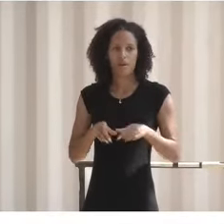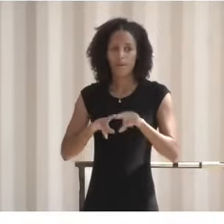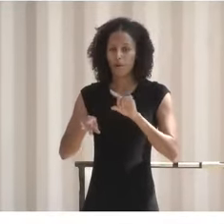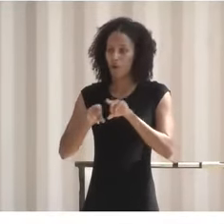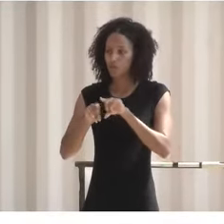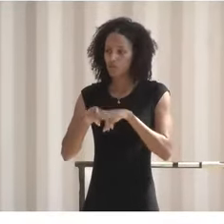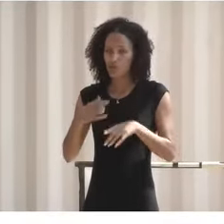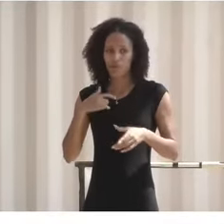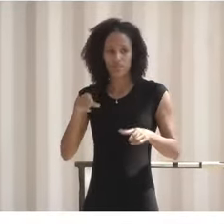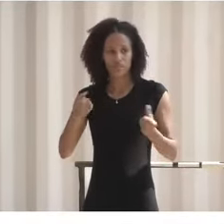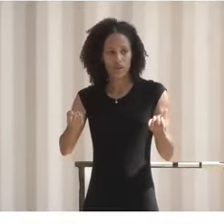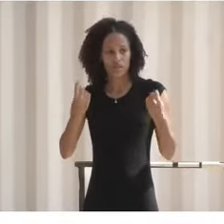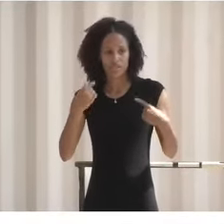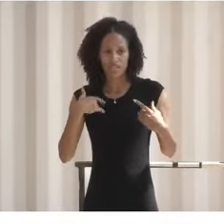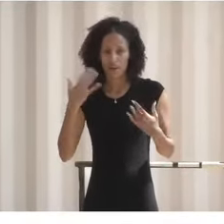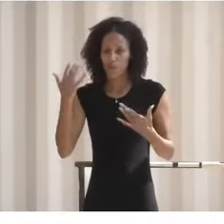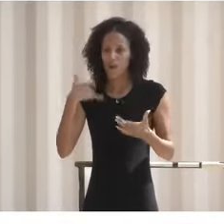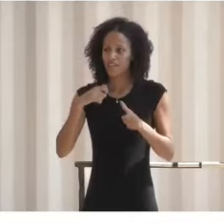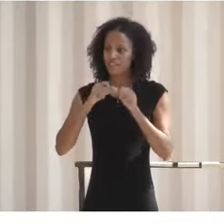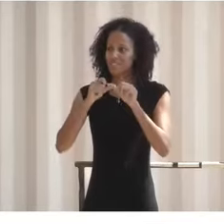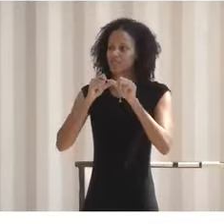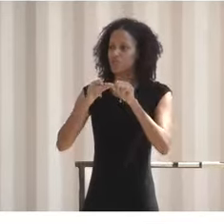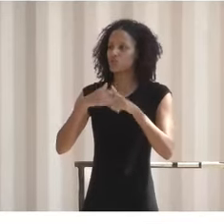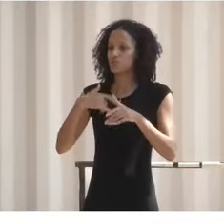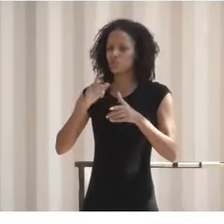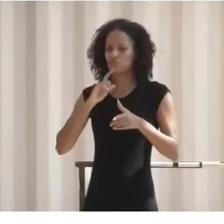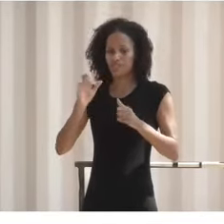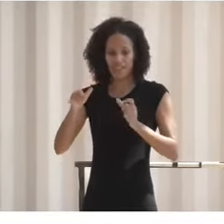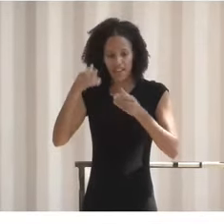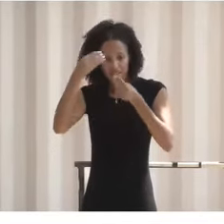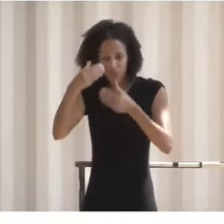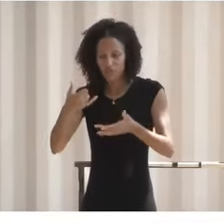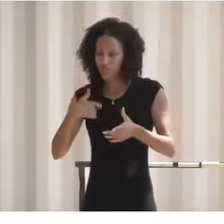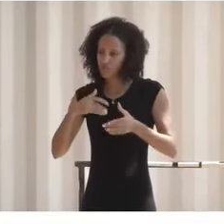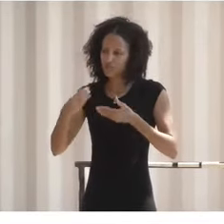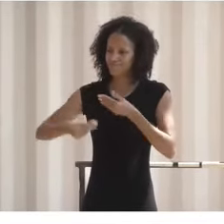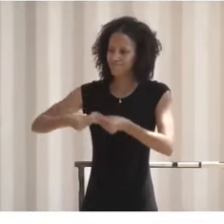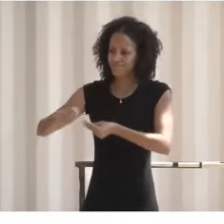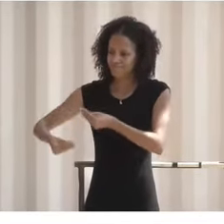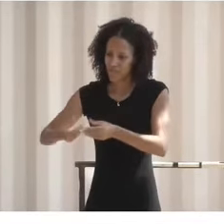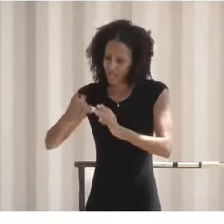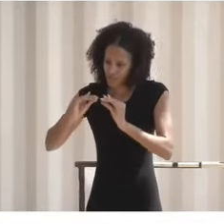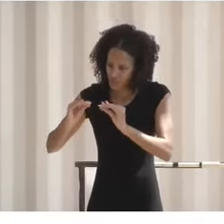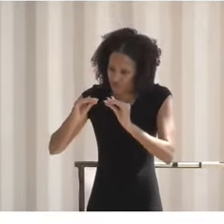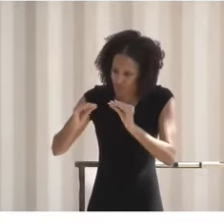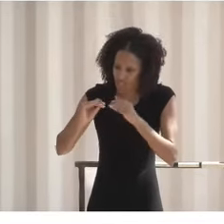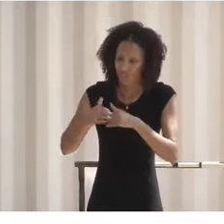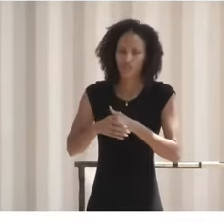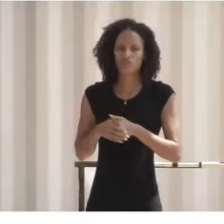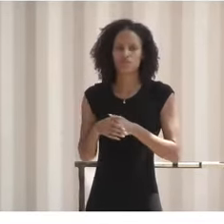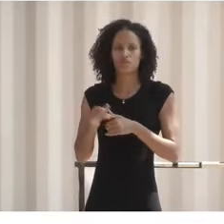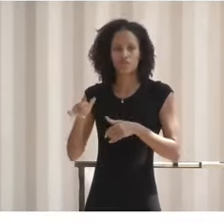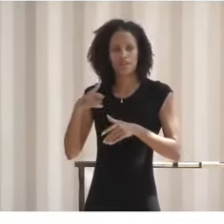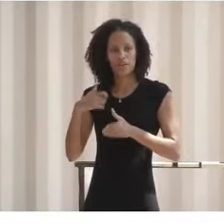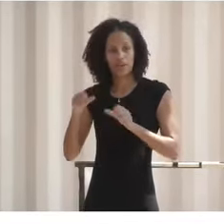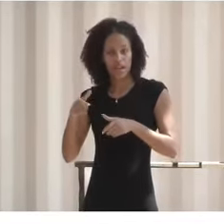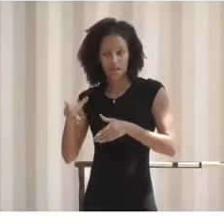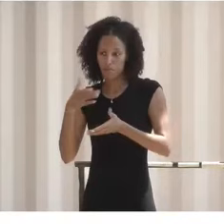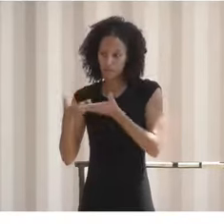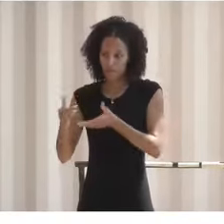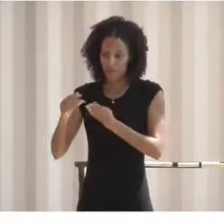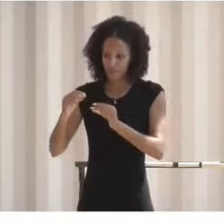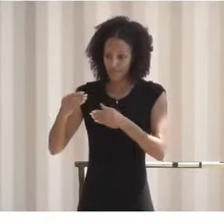well understand why they need to continue conserving and passing that information to their children, they can really contribute highly